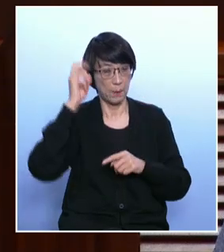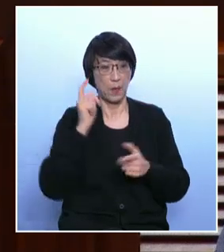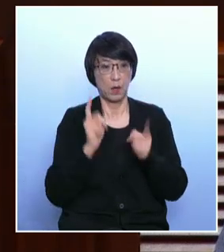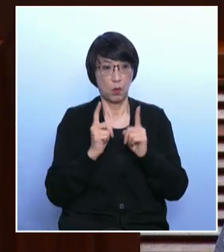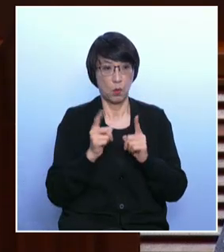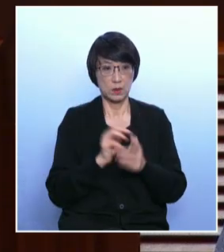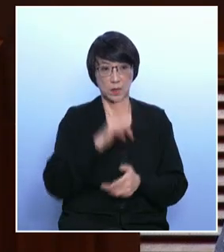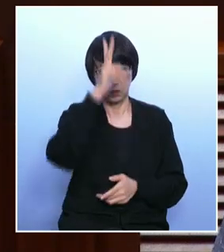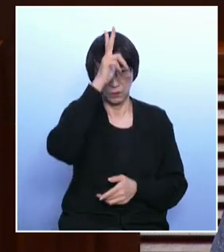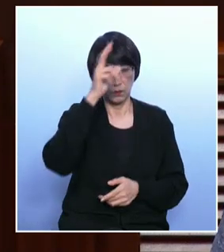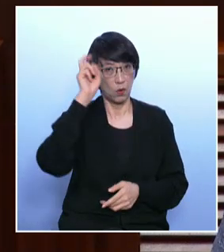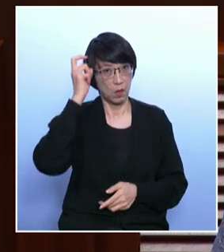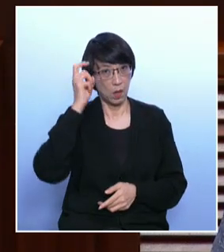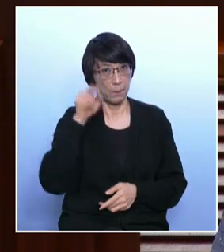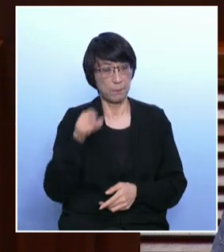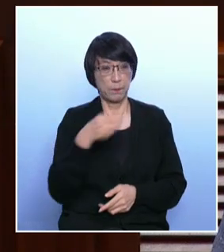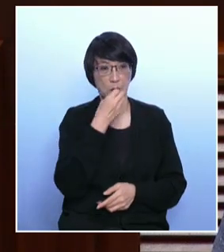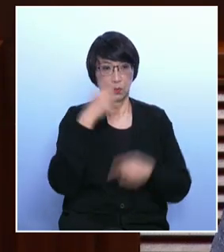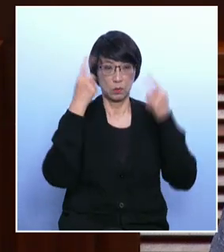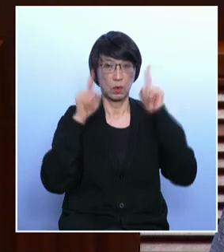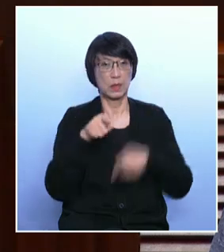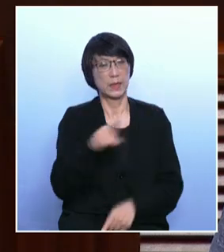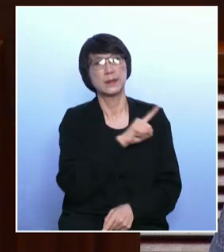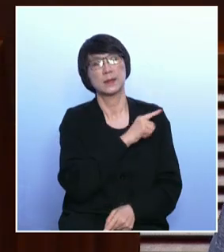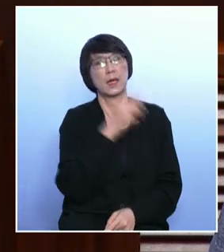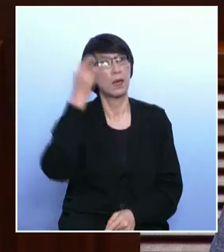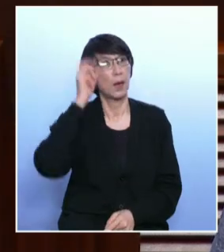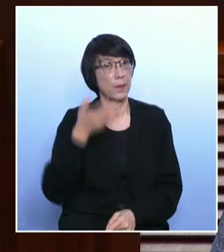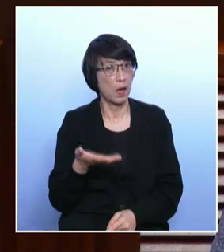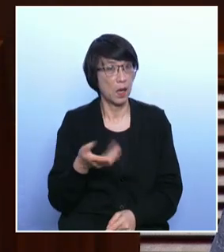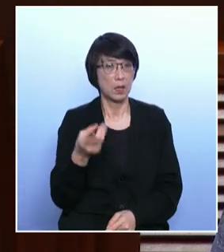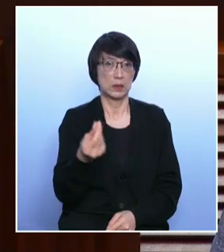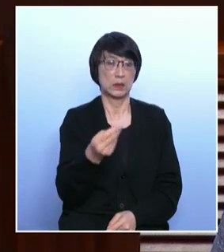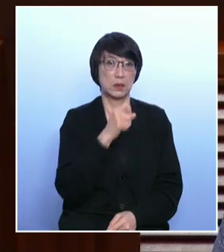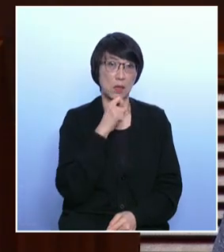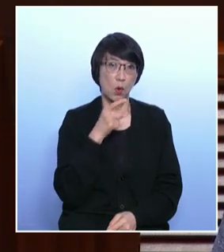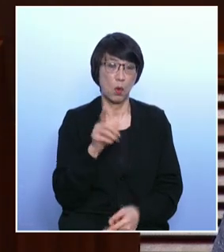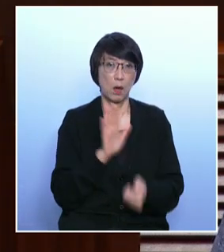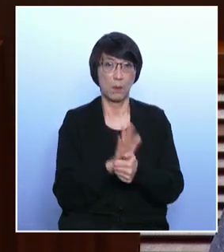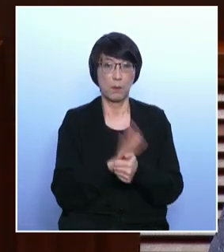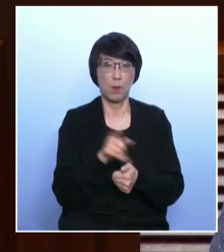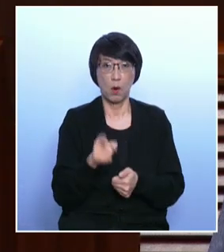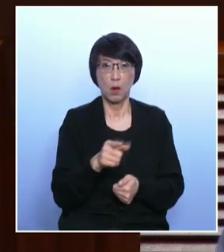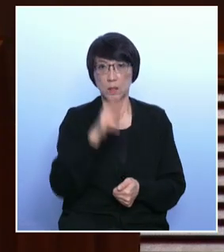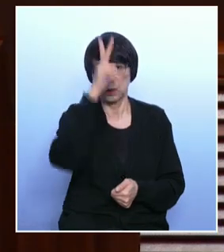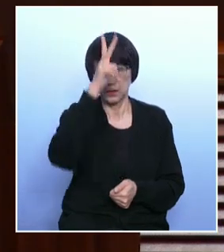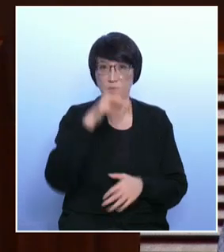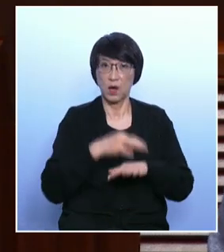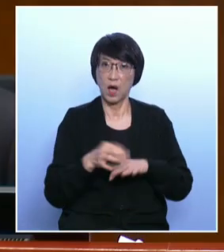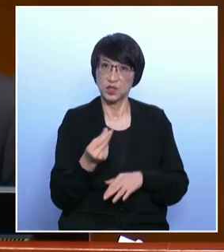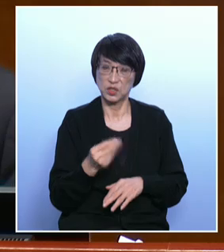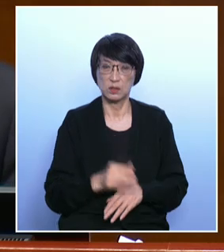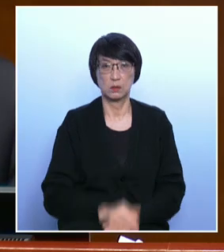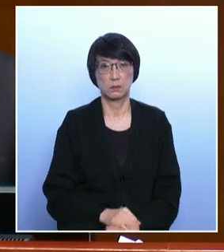We are running a fiscal deficit. Well, the University of Hong Kong